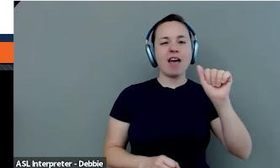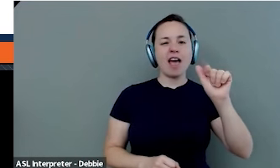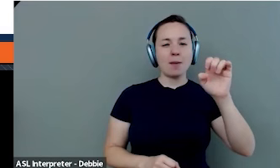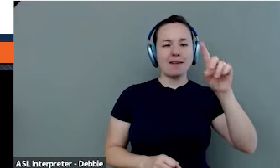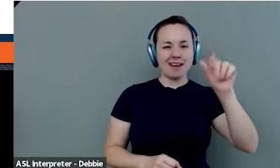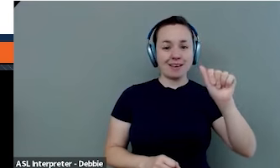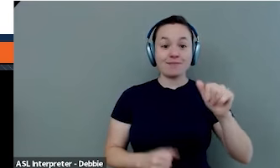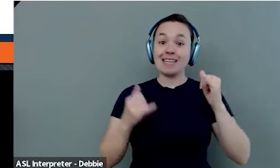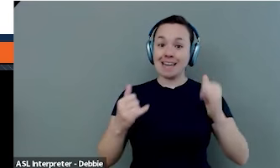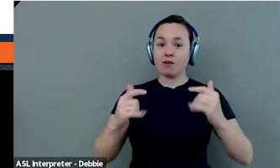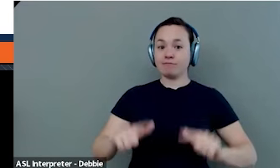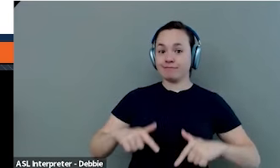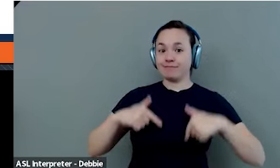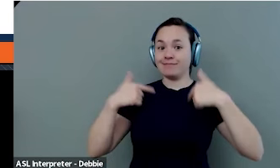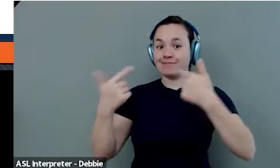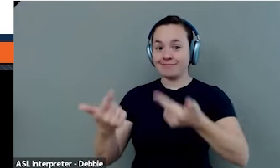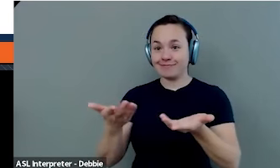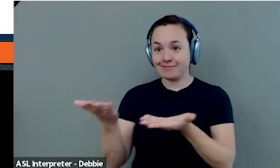now hand it over.